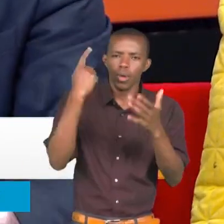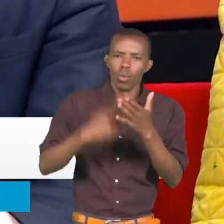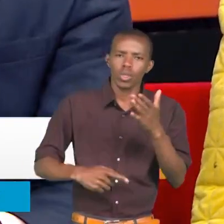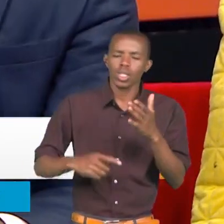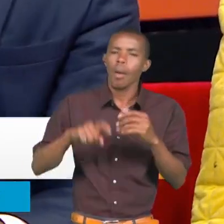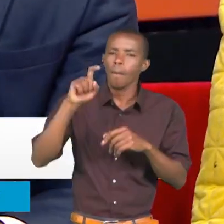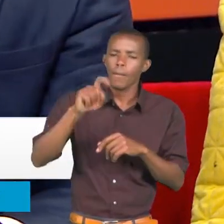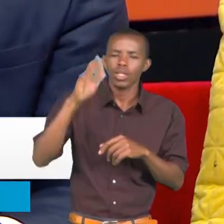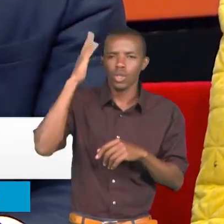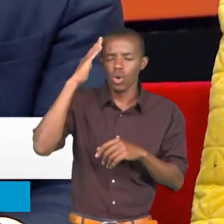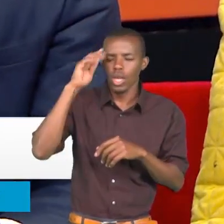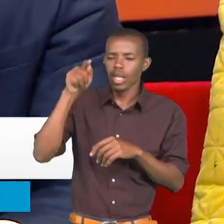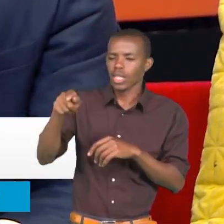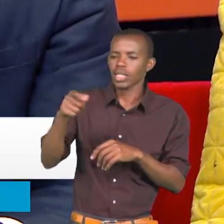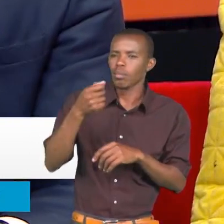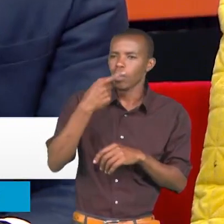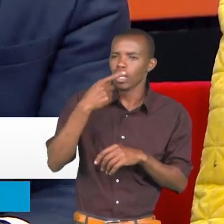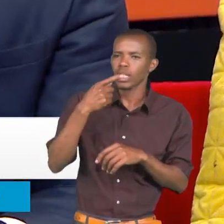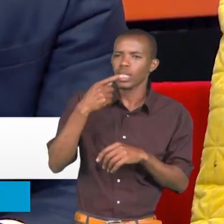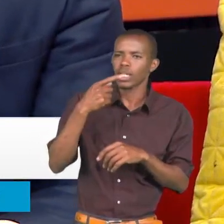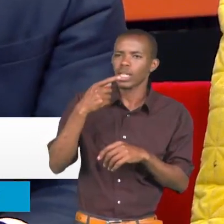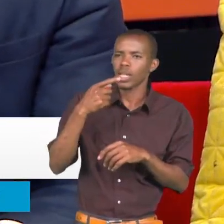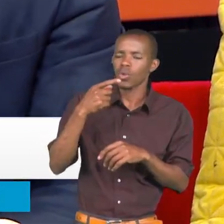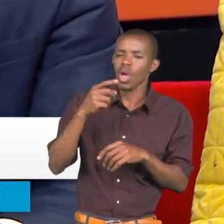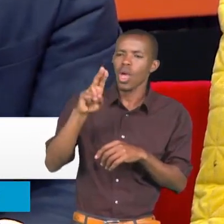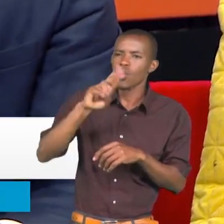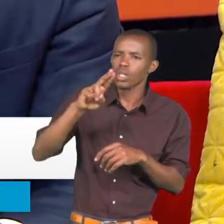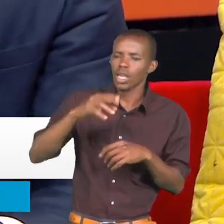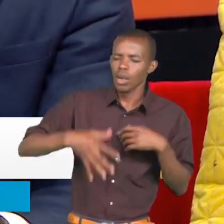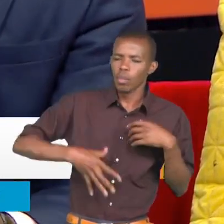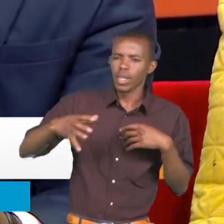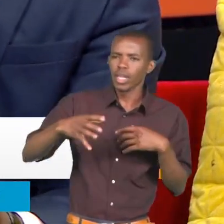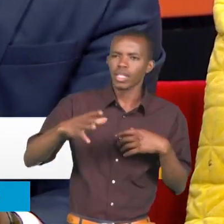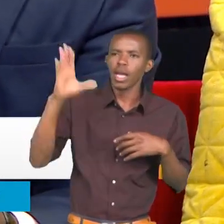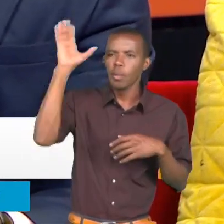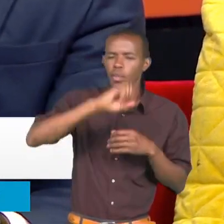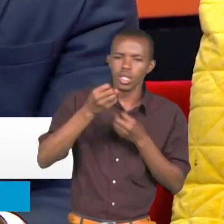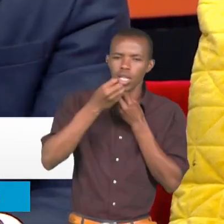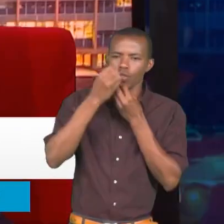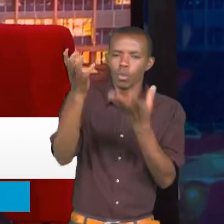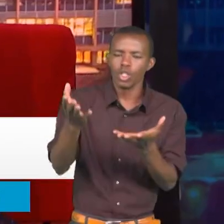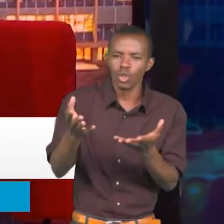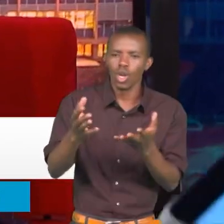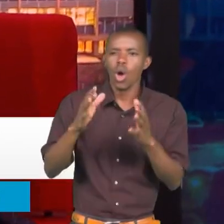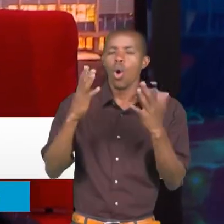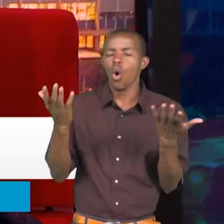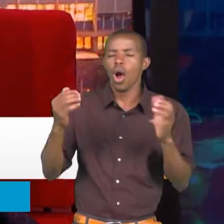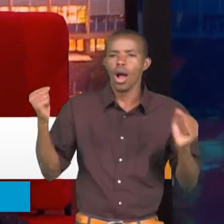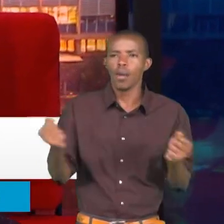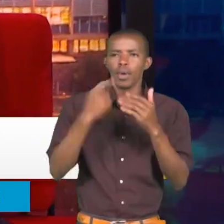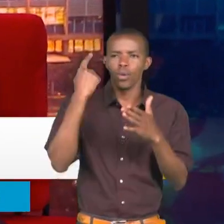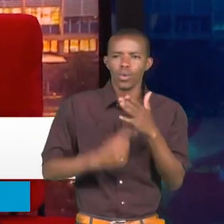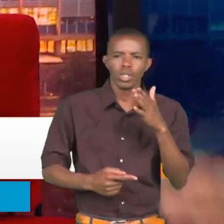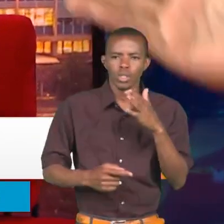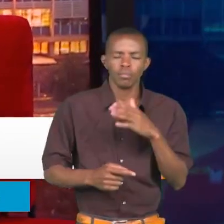happening. It's PrEP you're actually testing, not pregnancy. Was there misinformation from this, maybe the sampling effect? What was happening here, Duke?